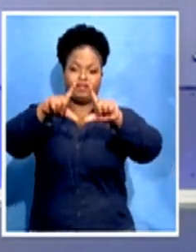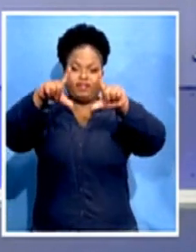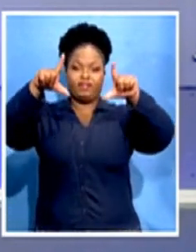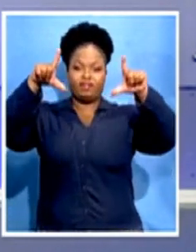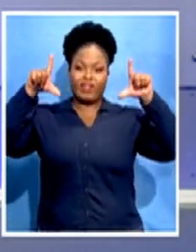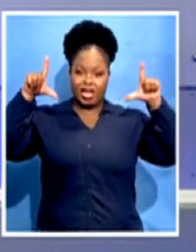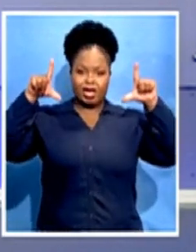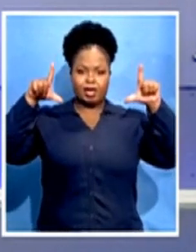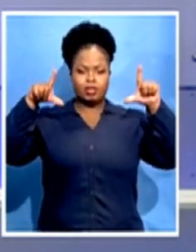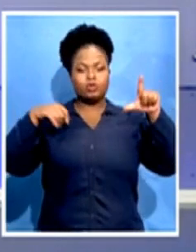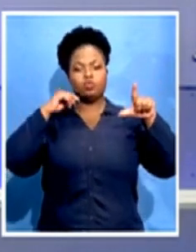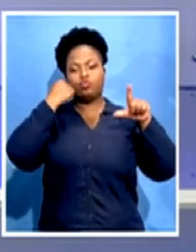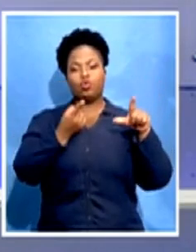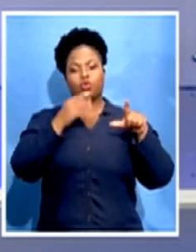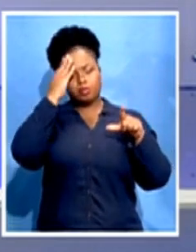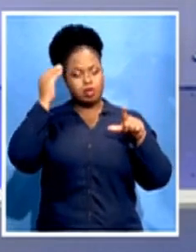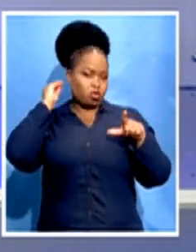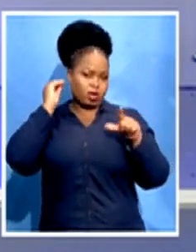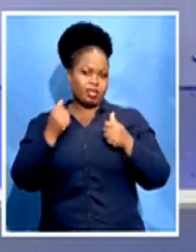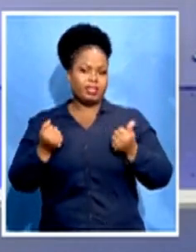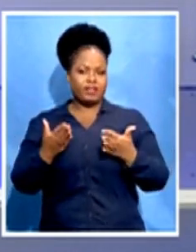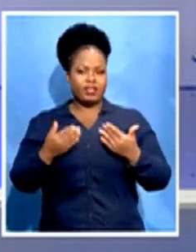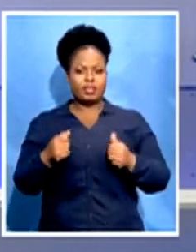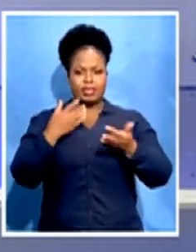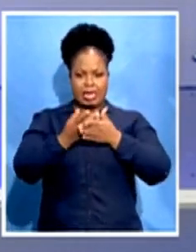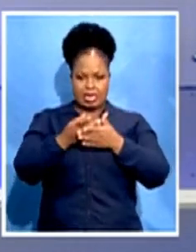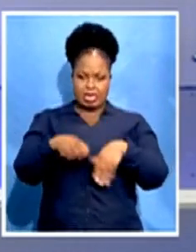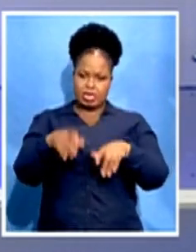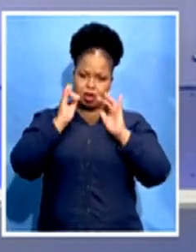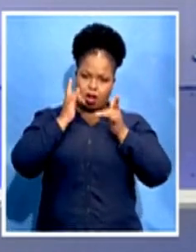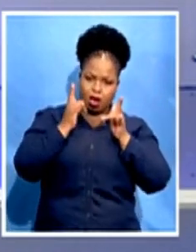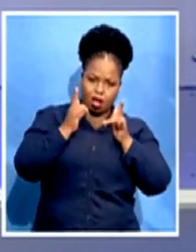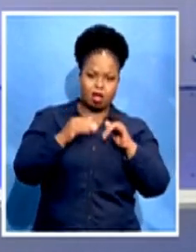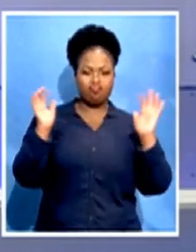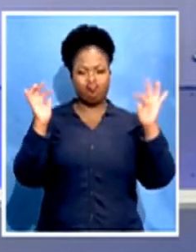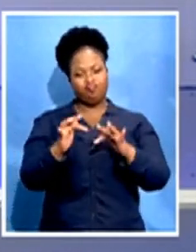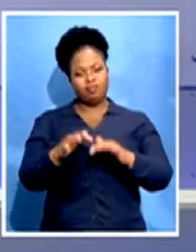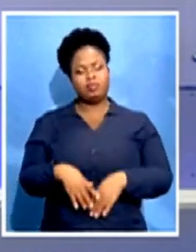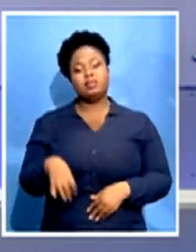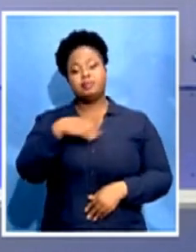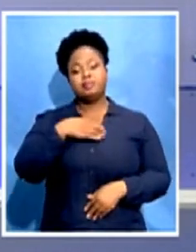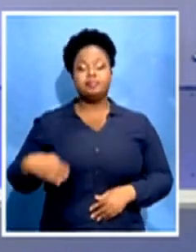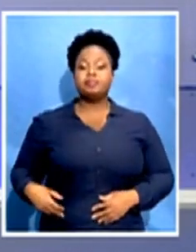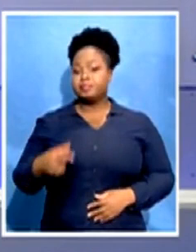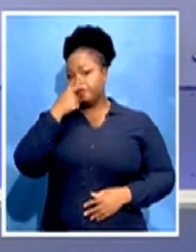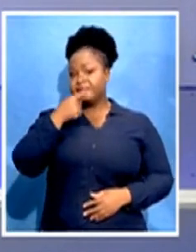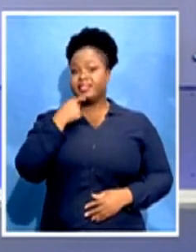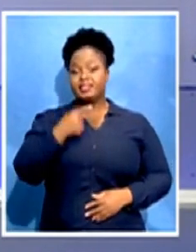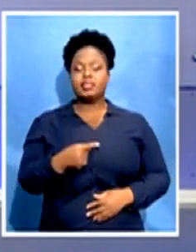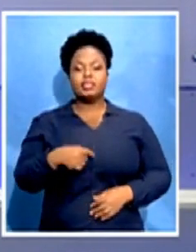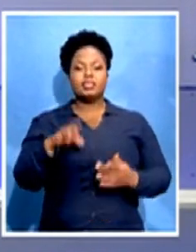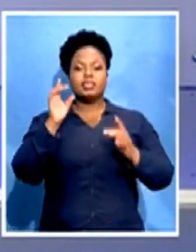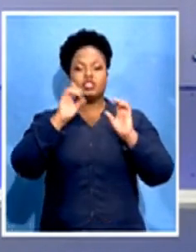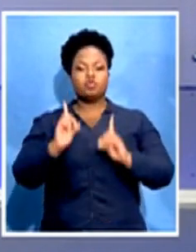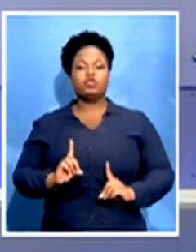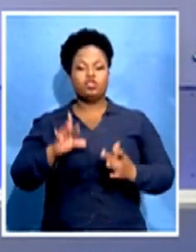for amaZulu King Goodwill Zwelithini. President Cyril Ramaphosa has announced the king will be given a special official funeral category 1, which